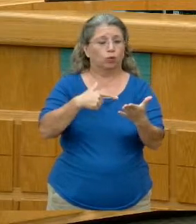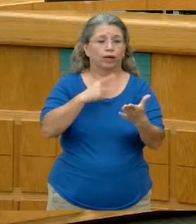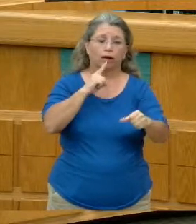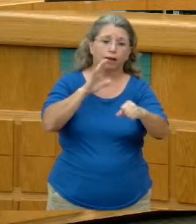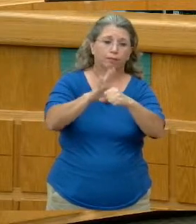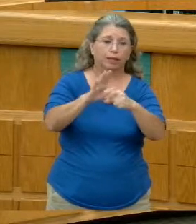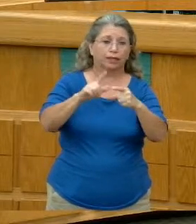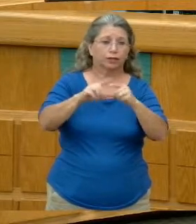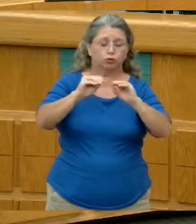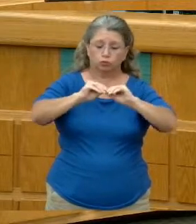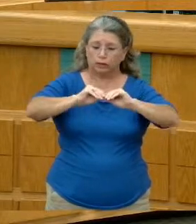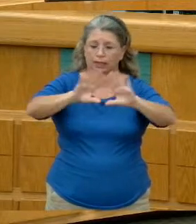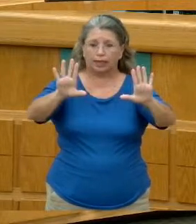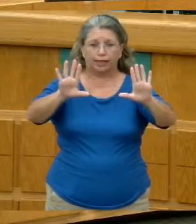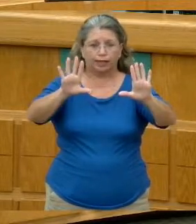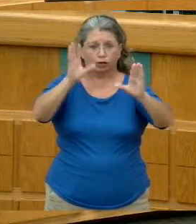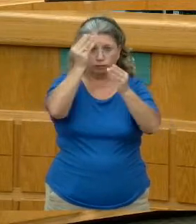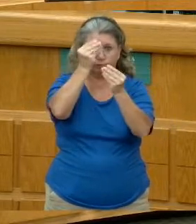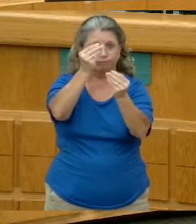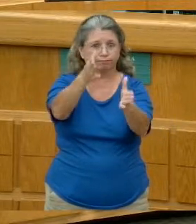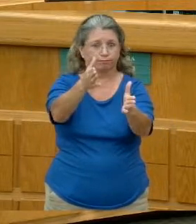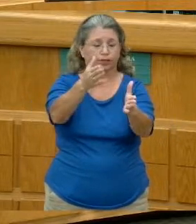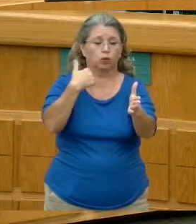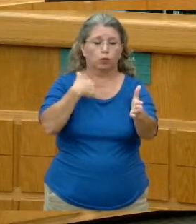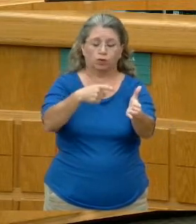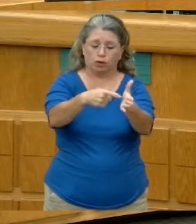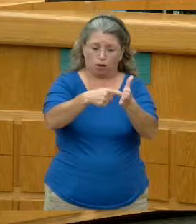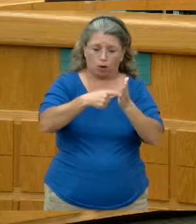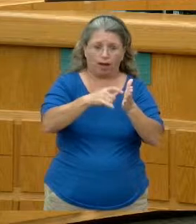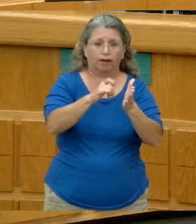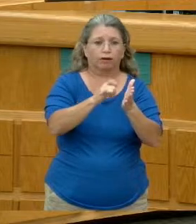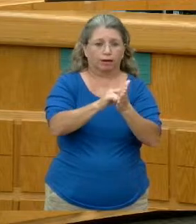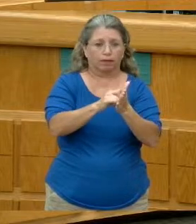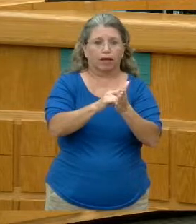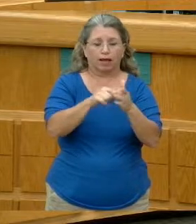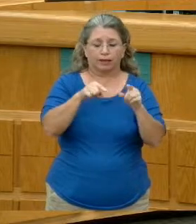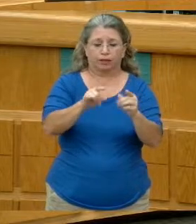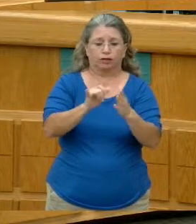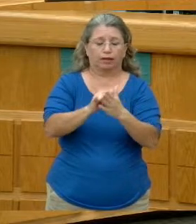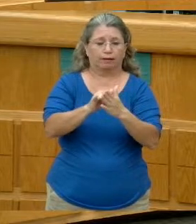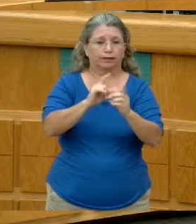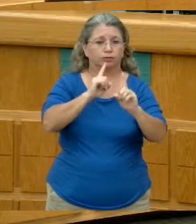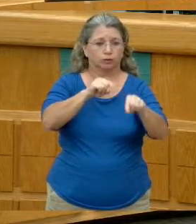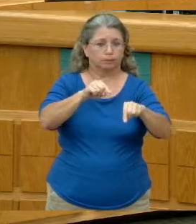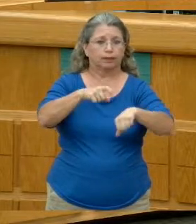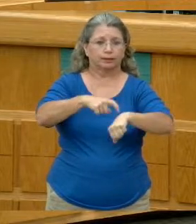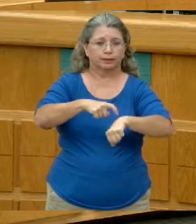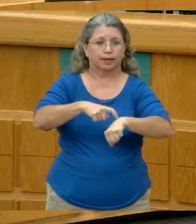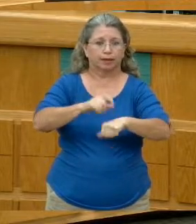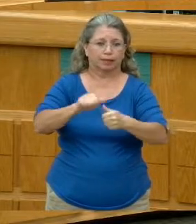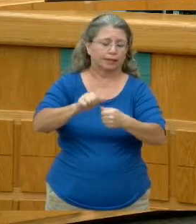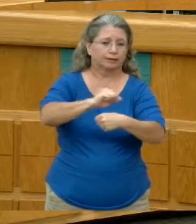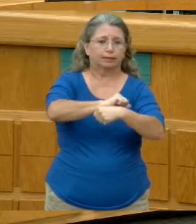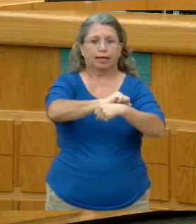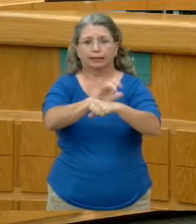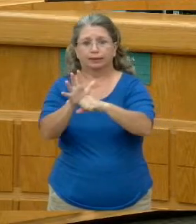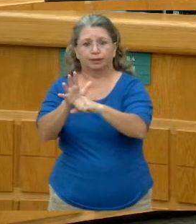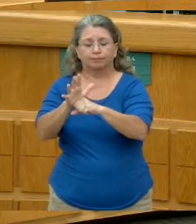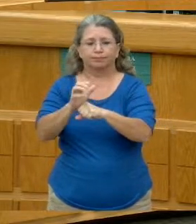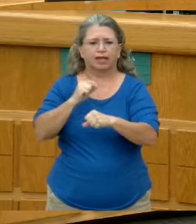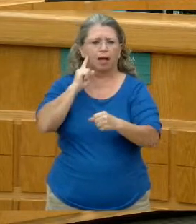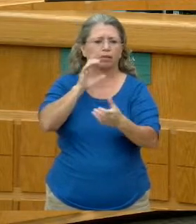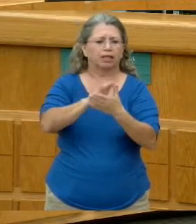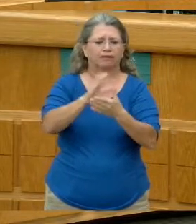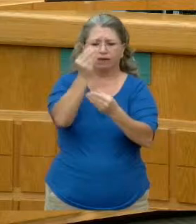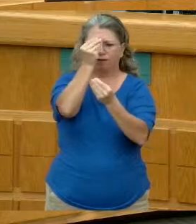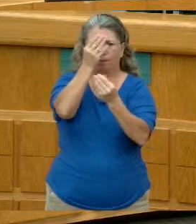is required and also that we require of ourselves in response to this pandemic. I believe that information is power, and I